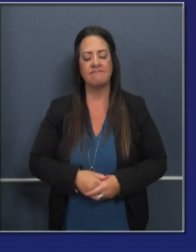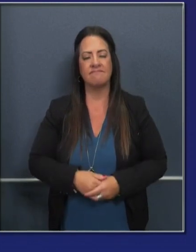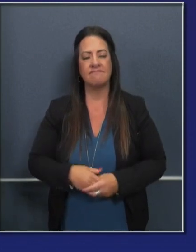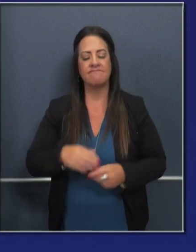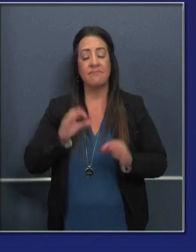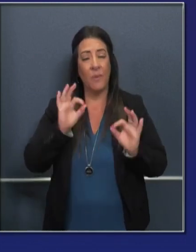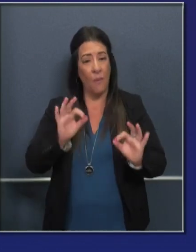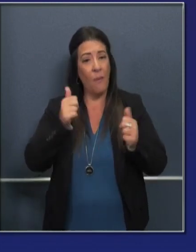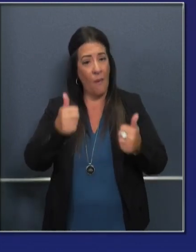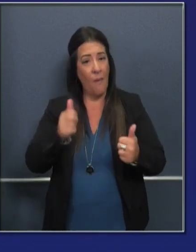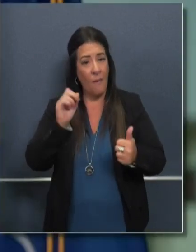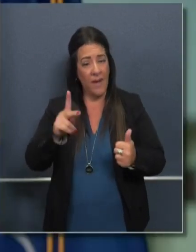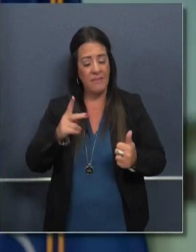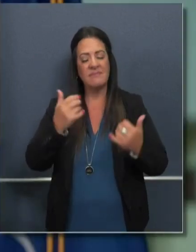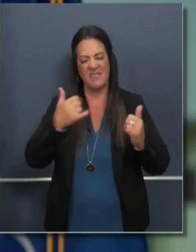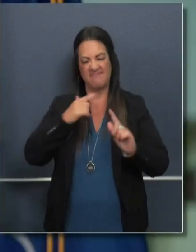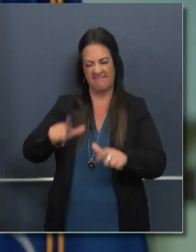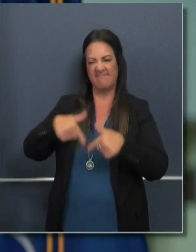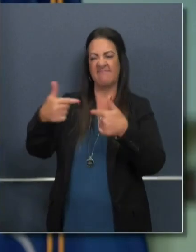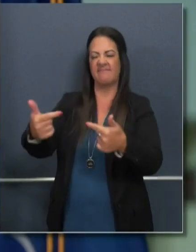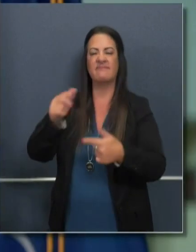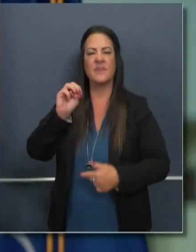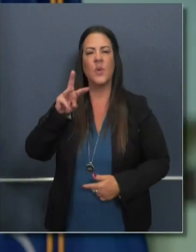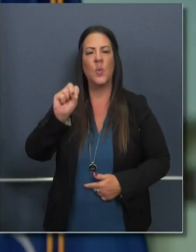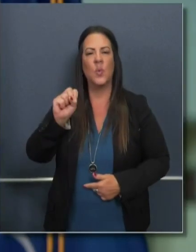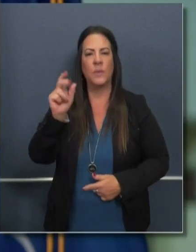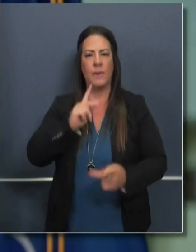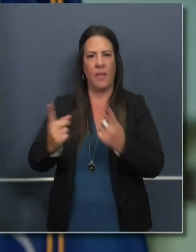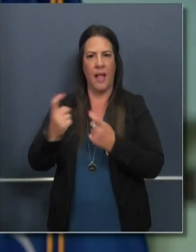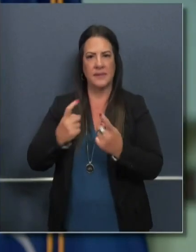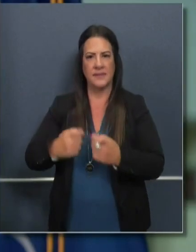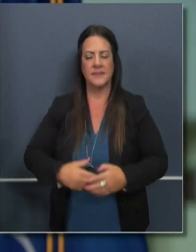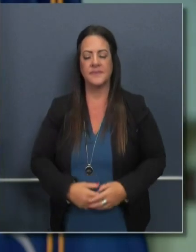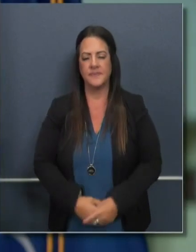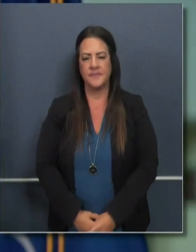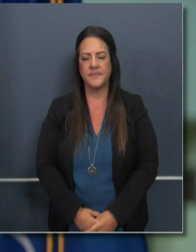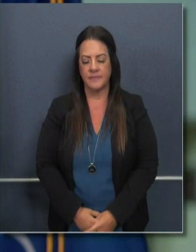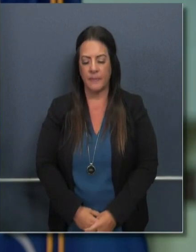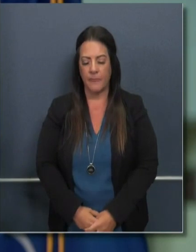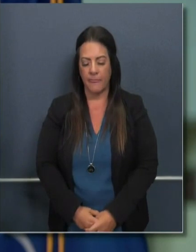to answer any questions. Taryn Luna, LA Times.